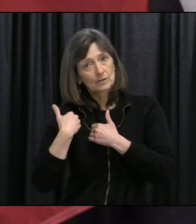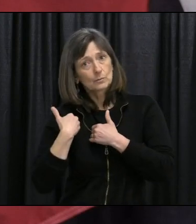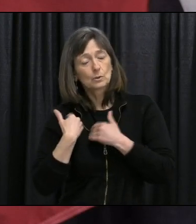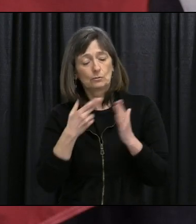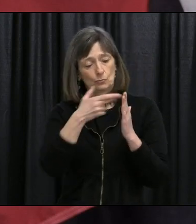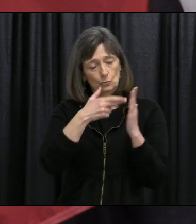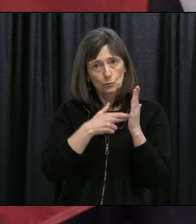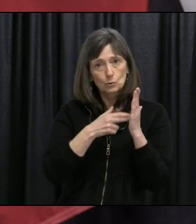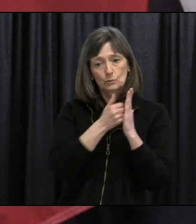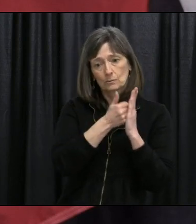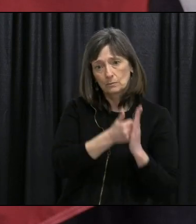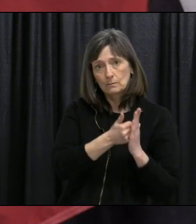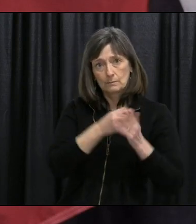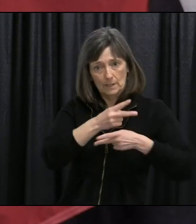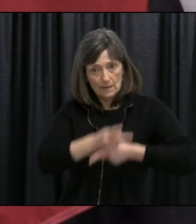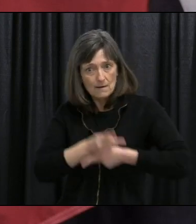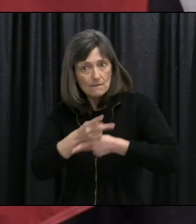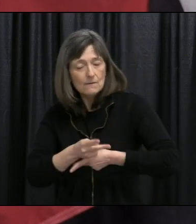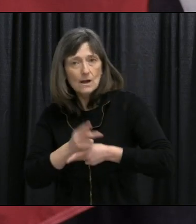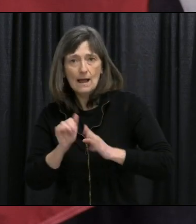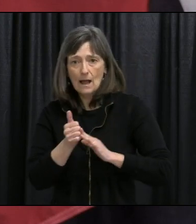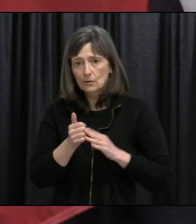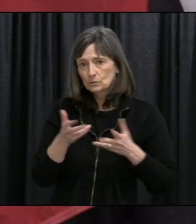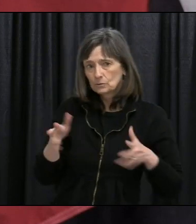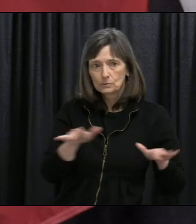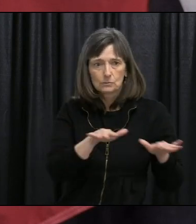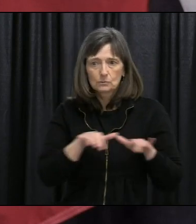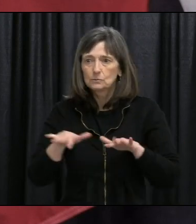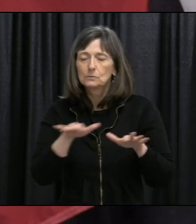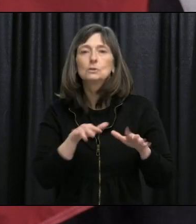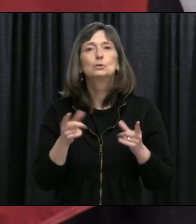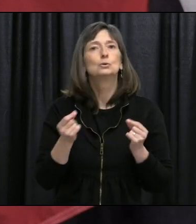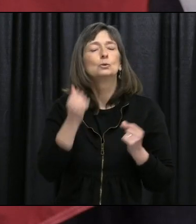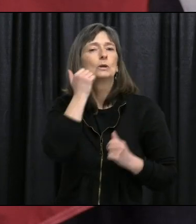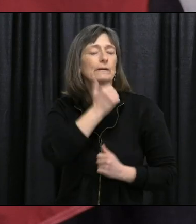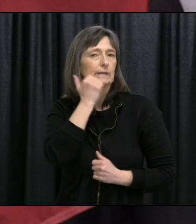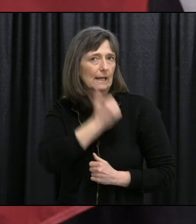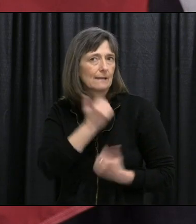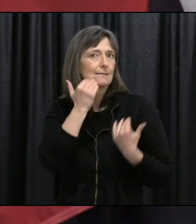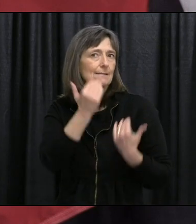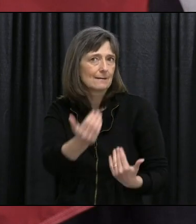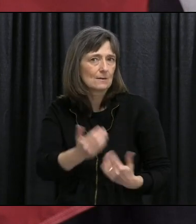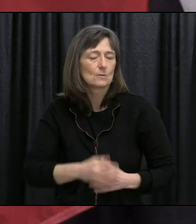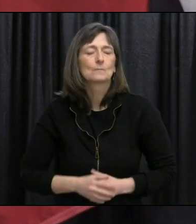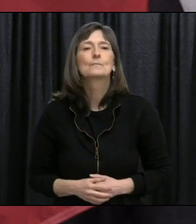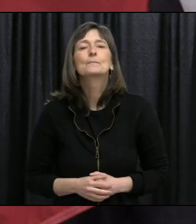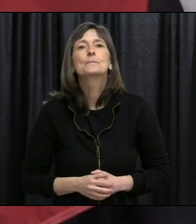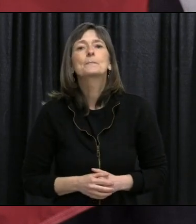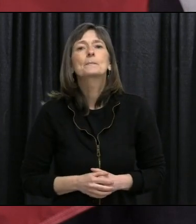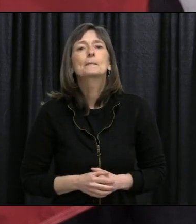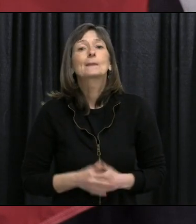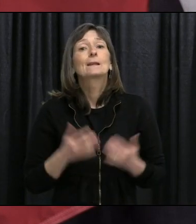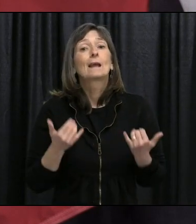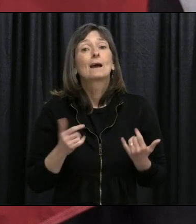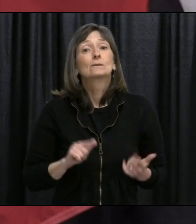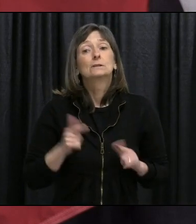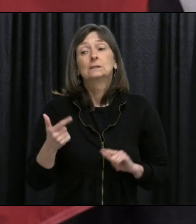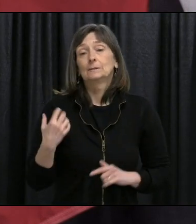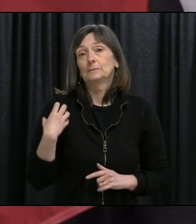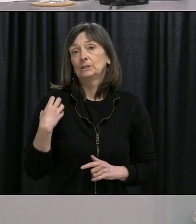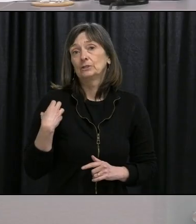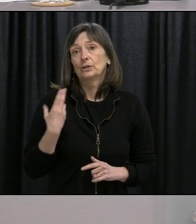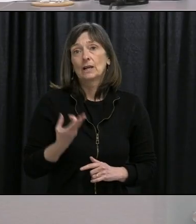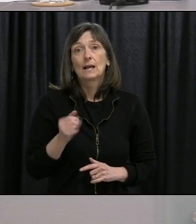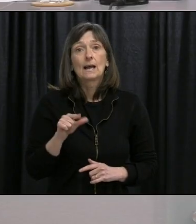and cautious in your approach to dealing with this pandemic in our province. With that said, I will now turn it over to your Minister,